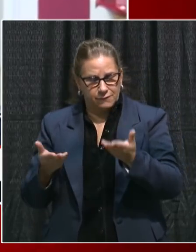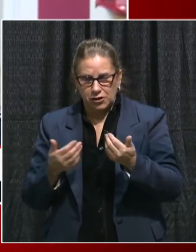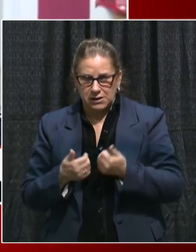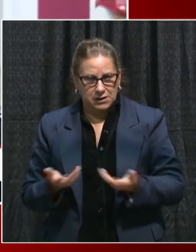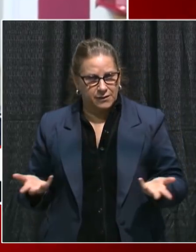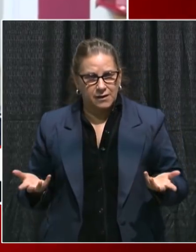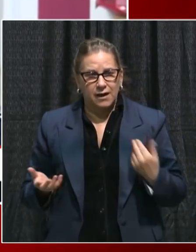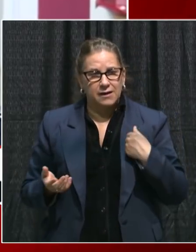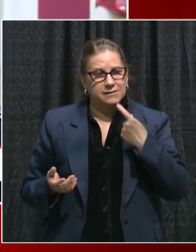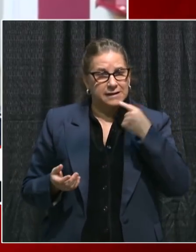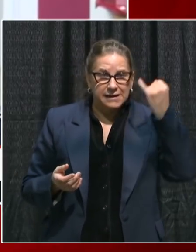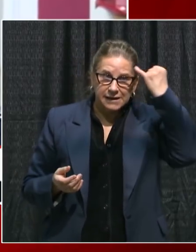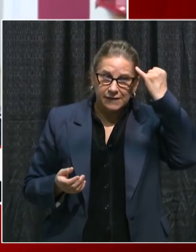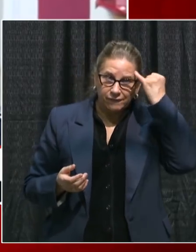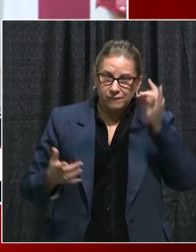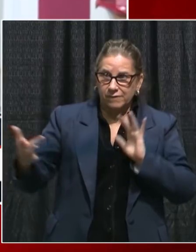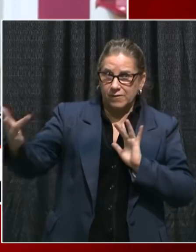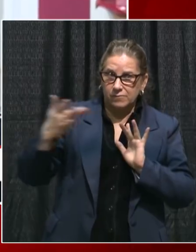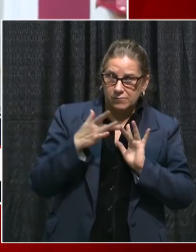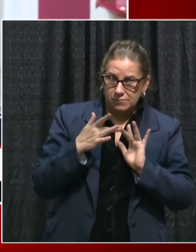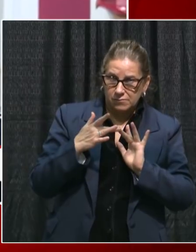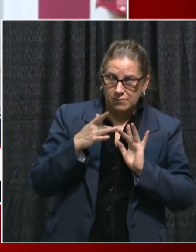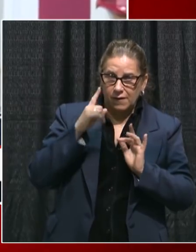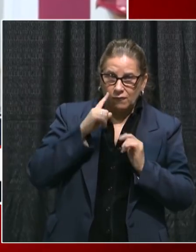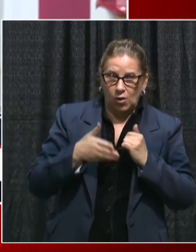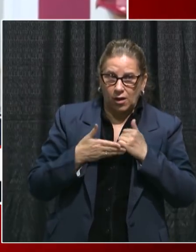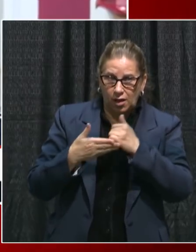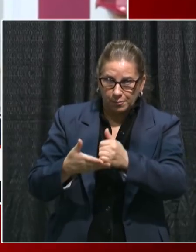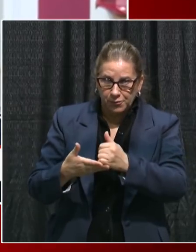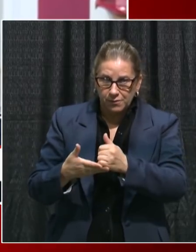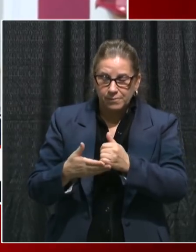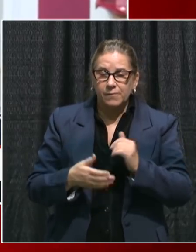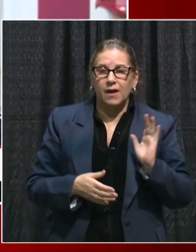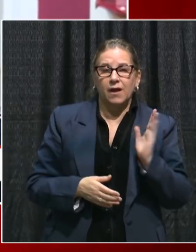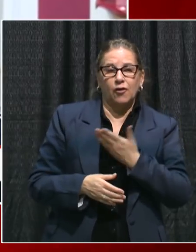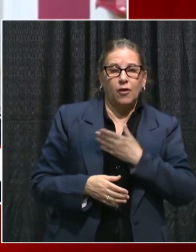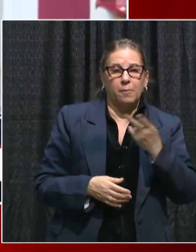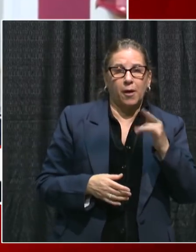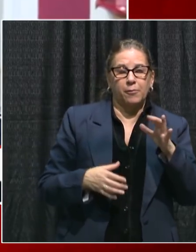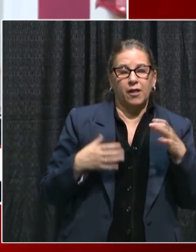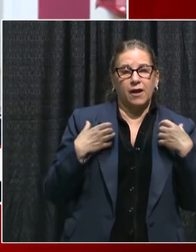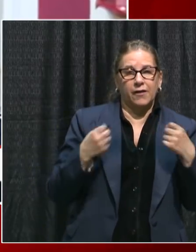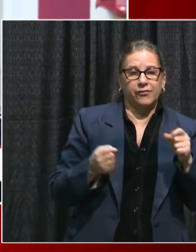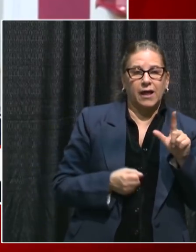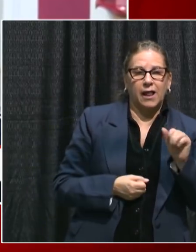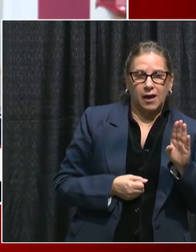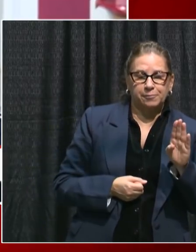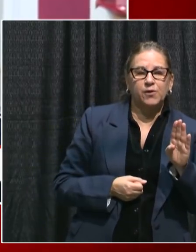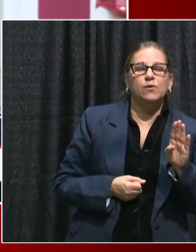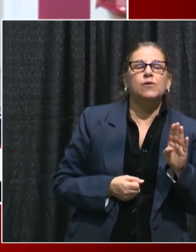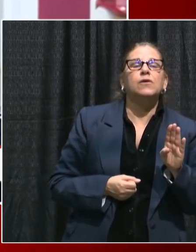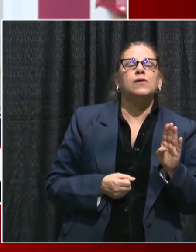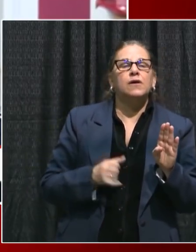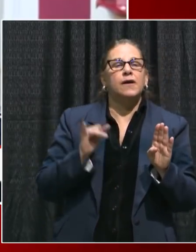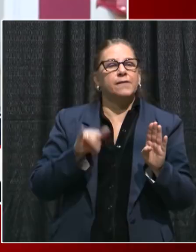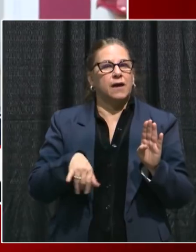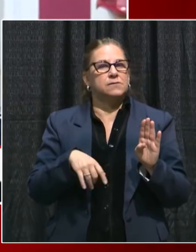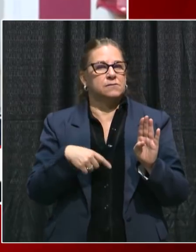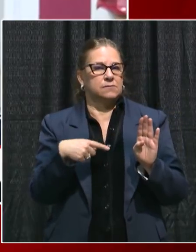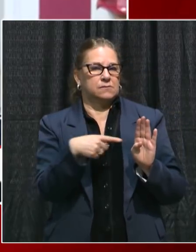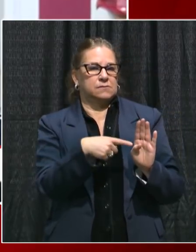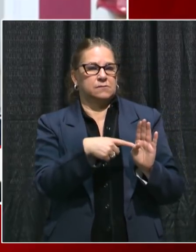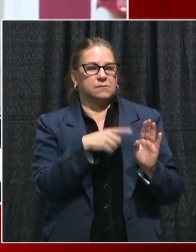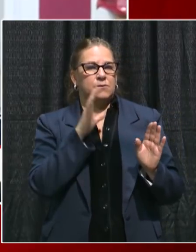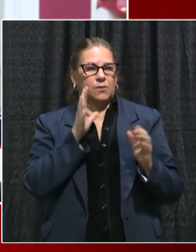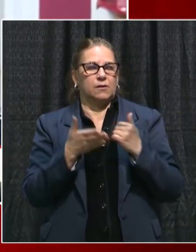for assistance or if our public health lab was involved, then they would engage with the Department of Health. That's what I said. Okay,